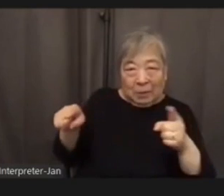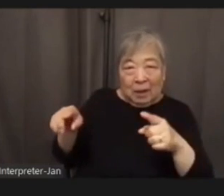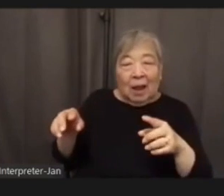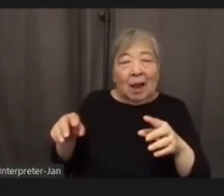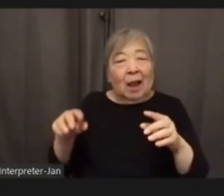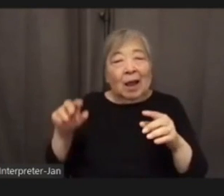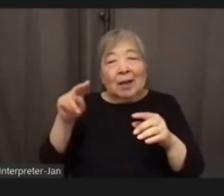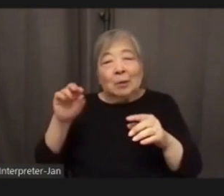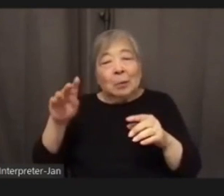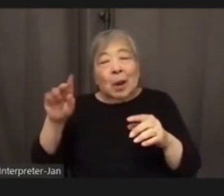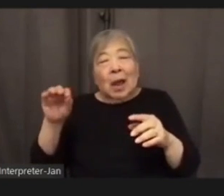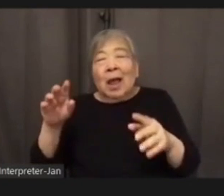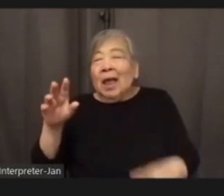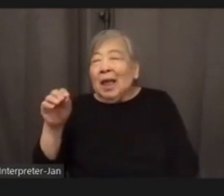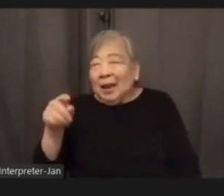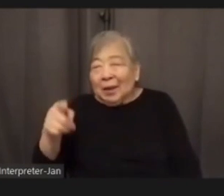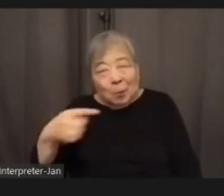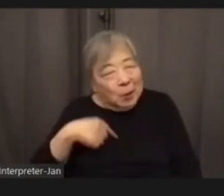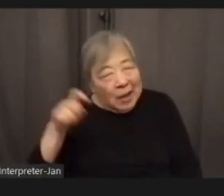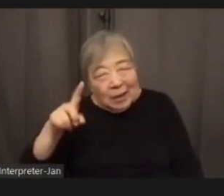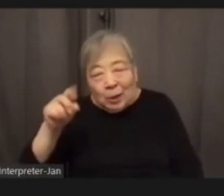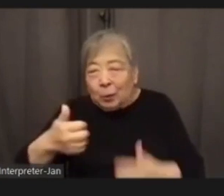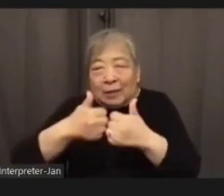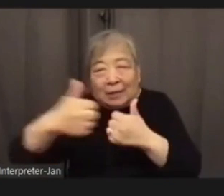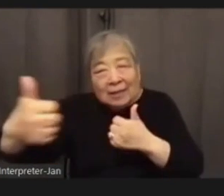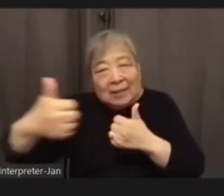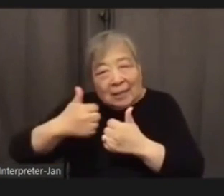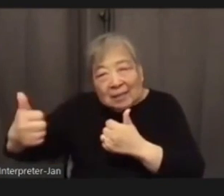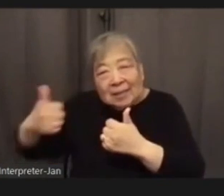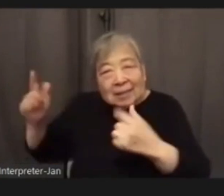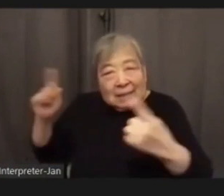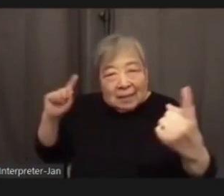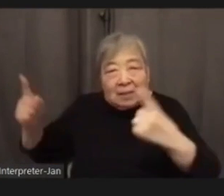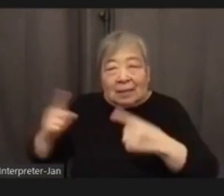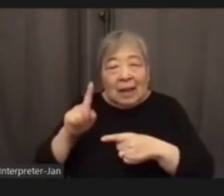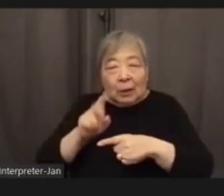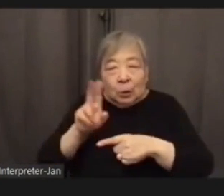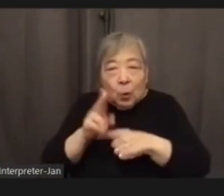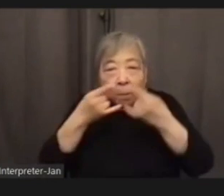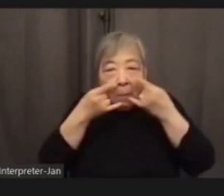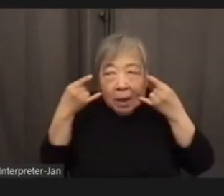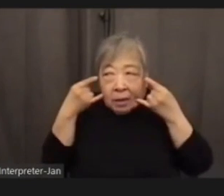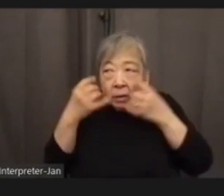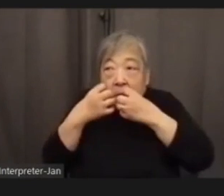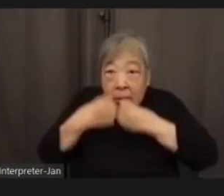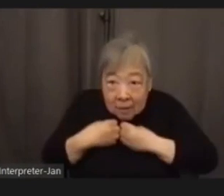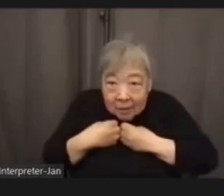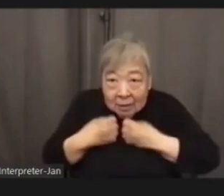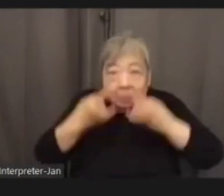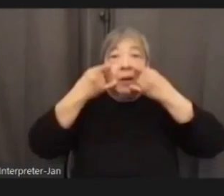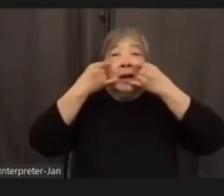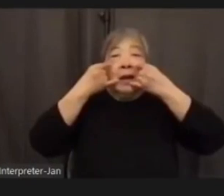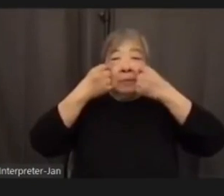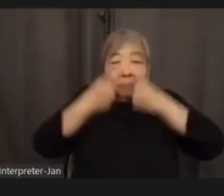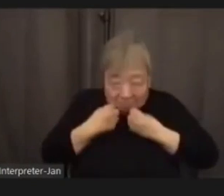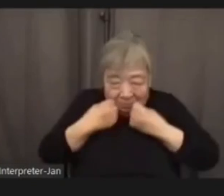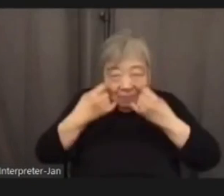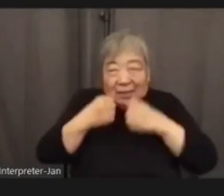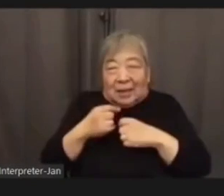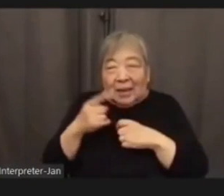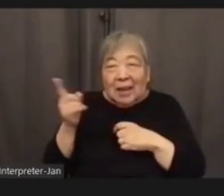We had to do it distanced in the studio, wore the mask in the studio, mm-hmm. take it off when you're singing, put it back on, you know.